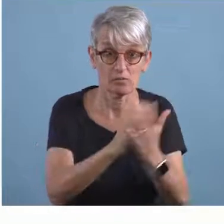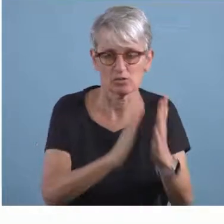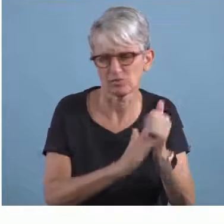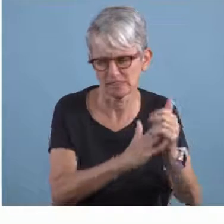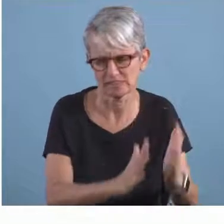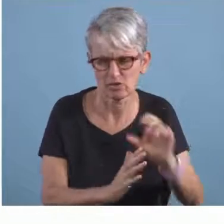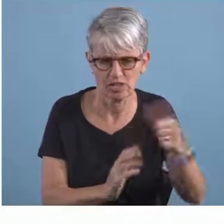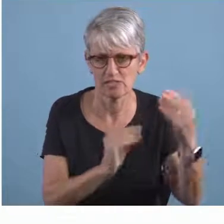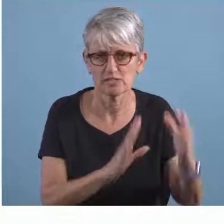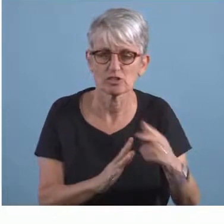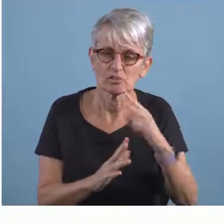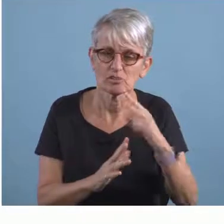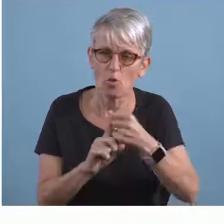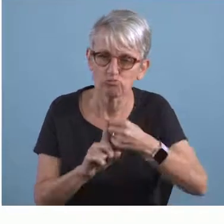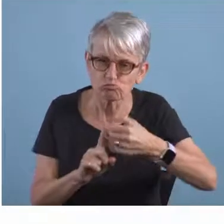another teacher with them.